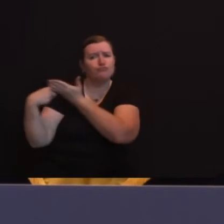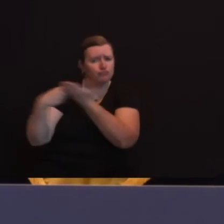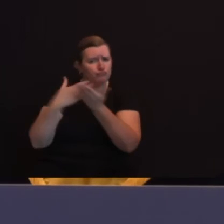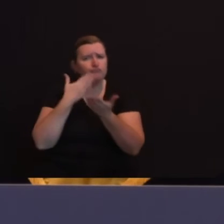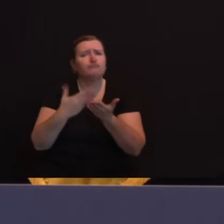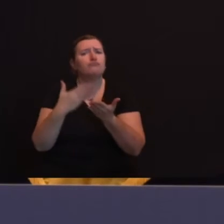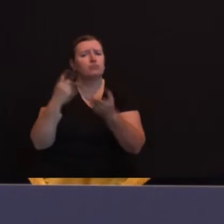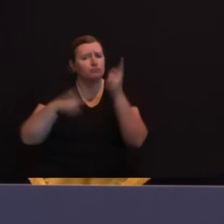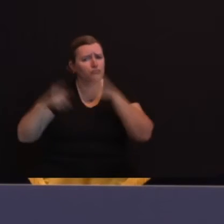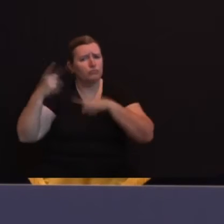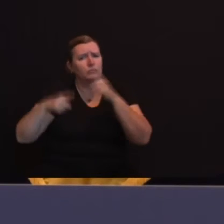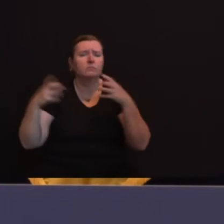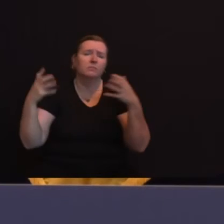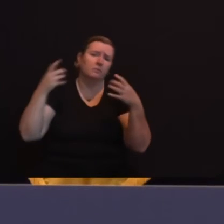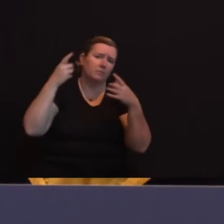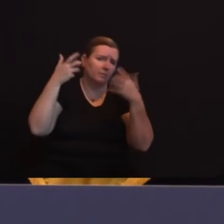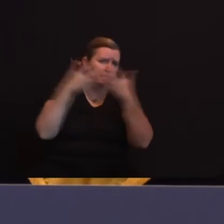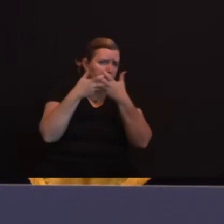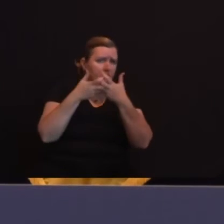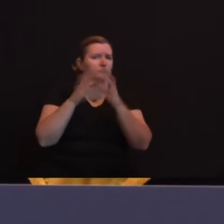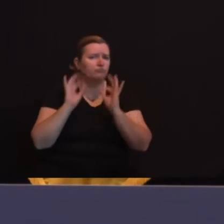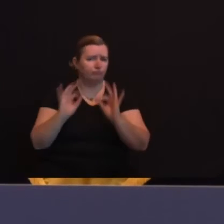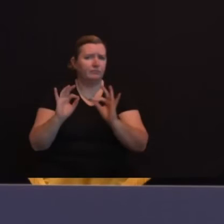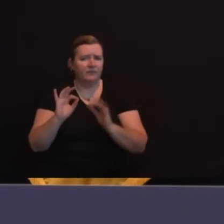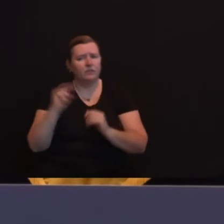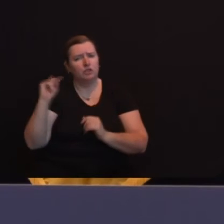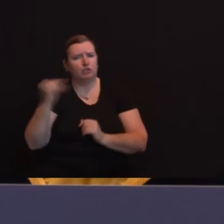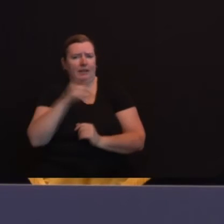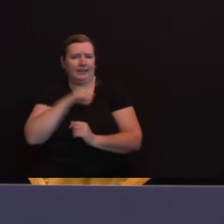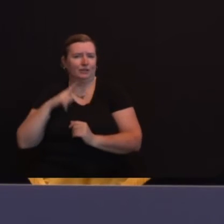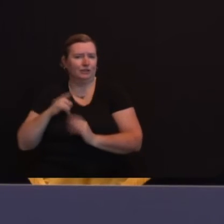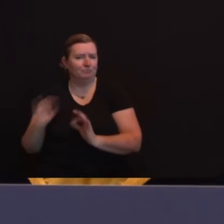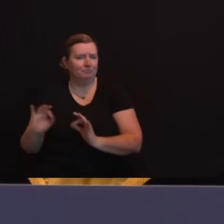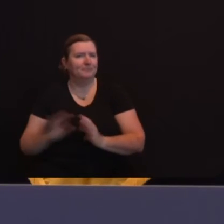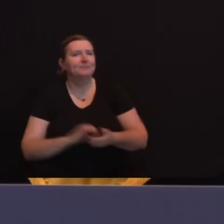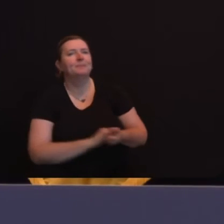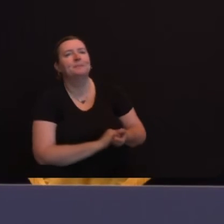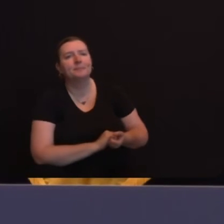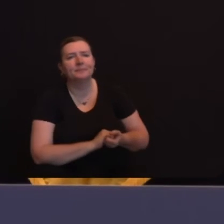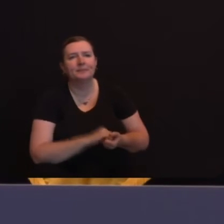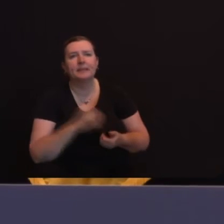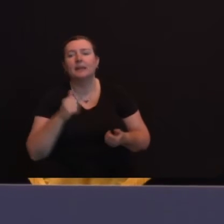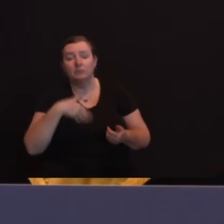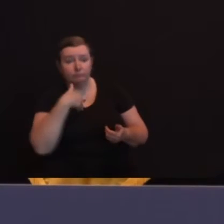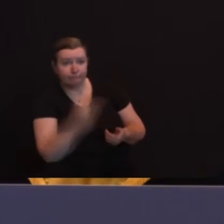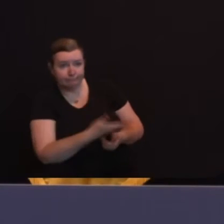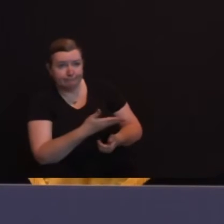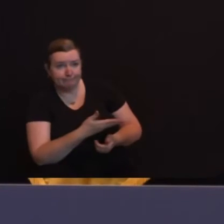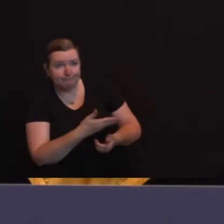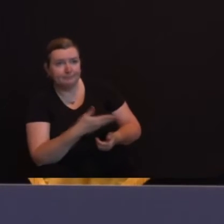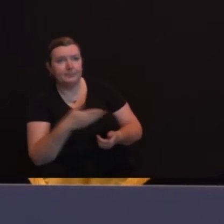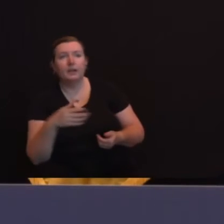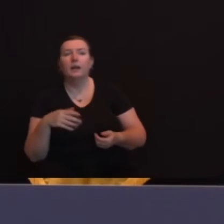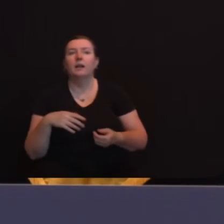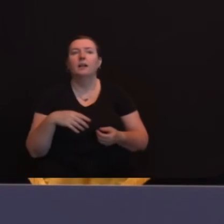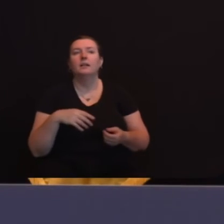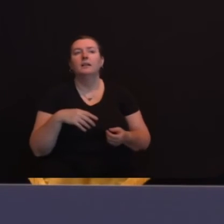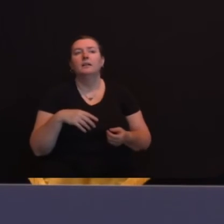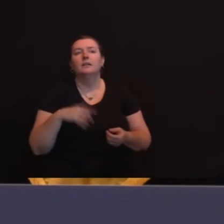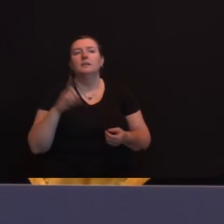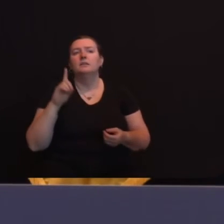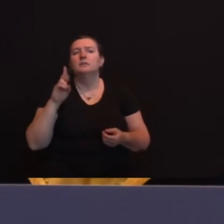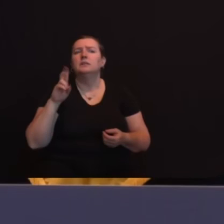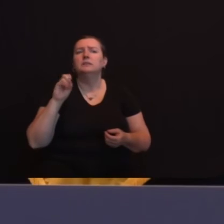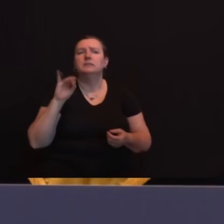ground. Thank you for that. Matt, at long last, good afternoon. Good afternoon. Just following up with one of Dustin's questions. I mean,